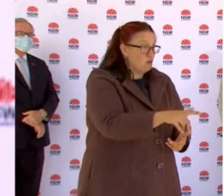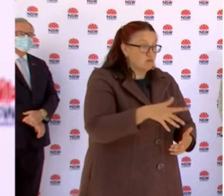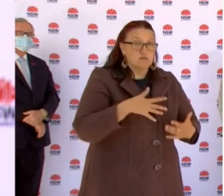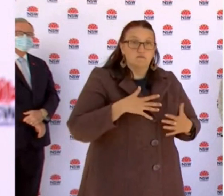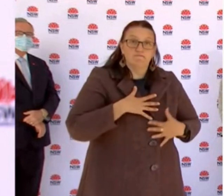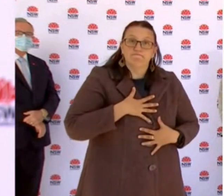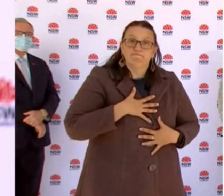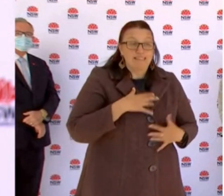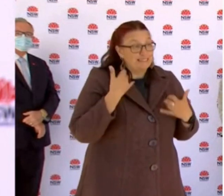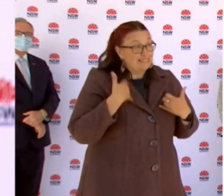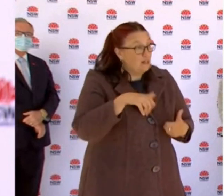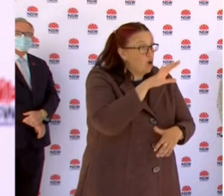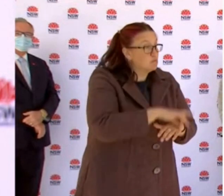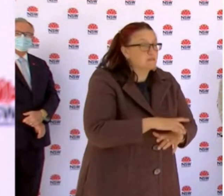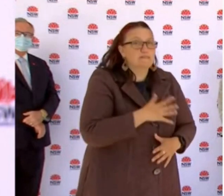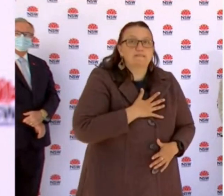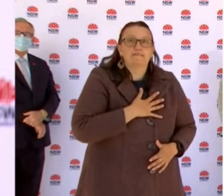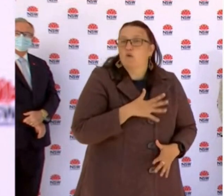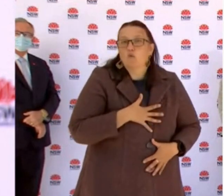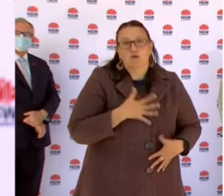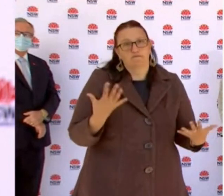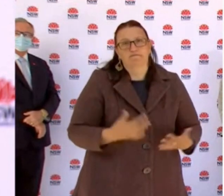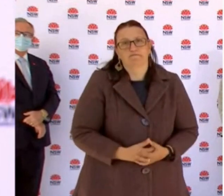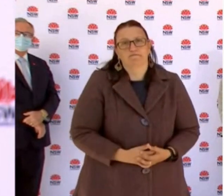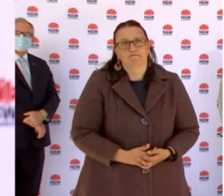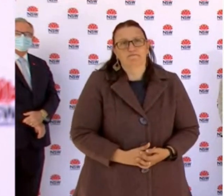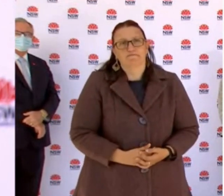it's really, really important for all of us to do the right thing.